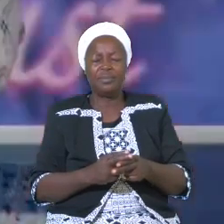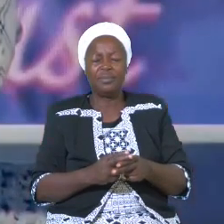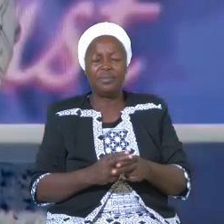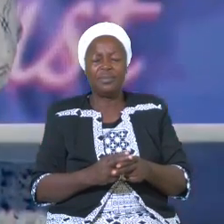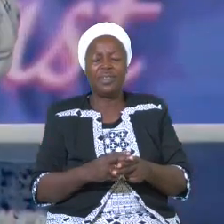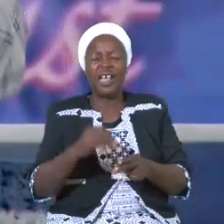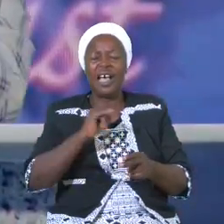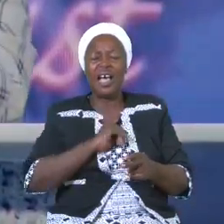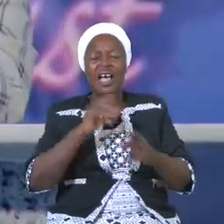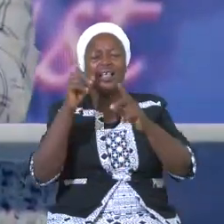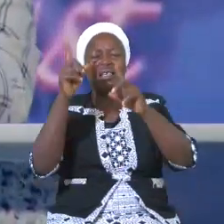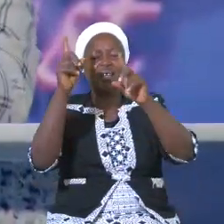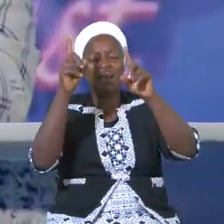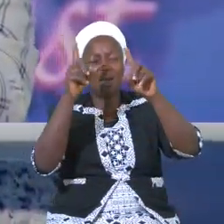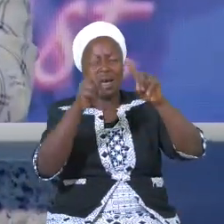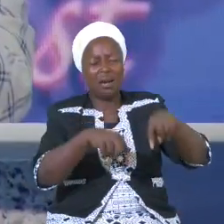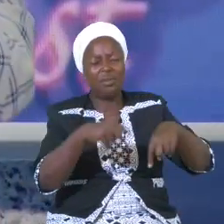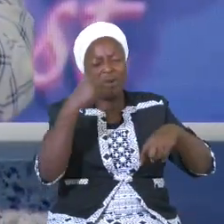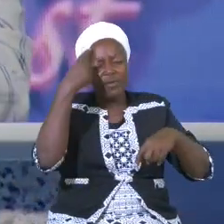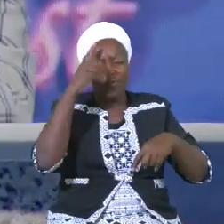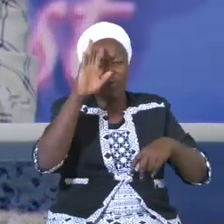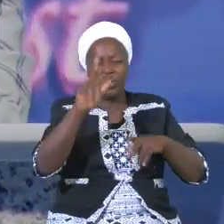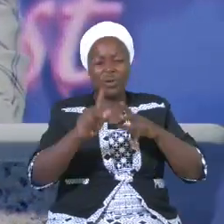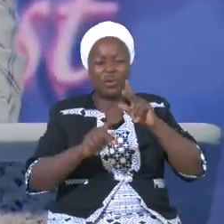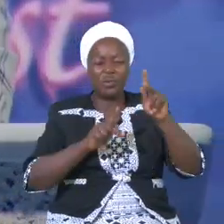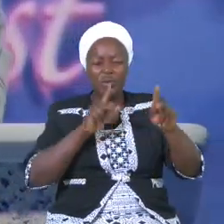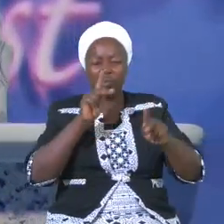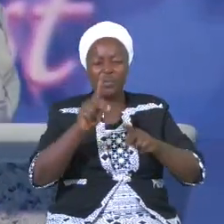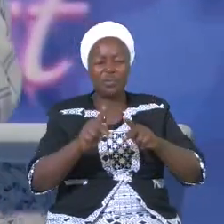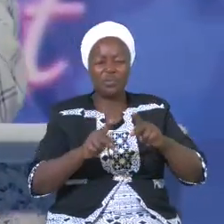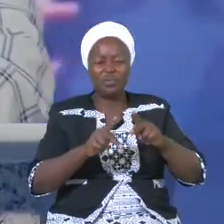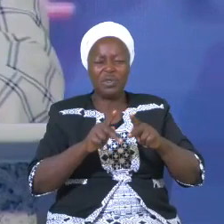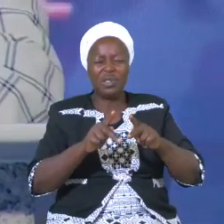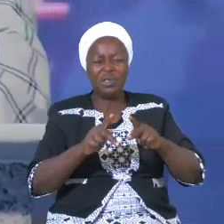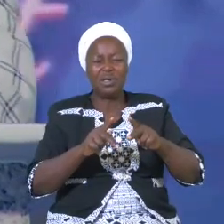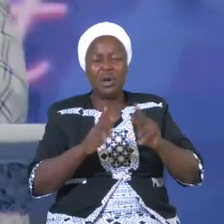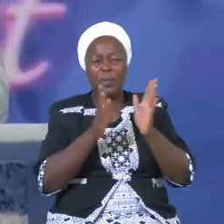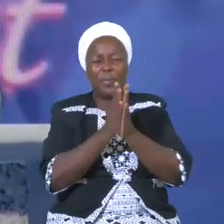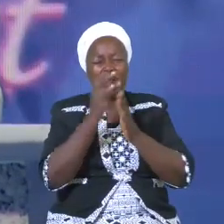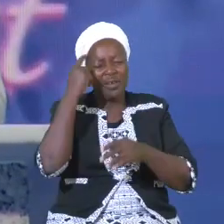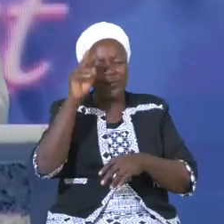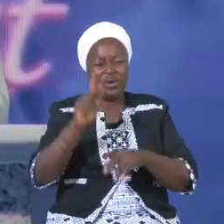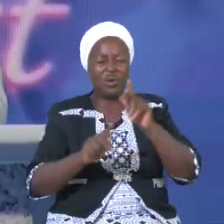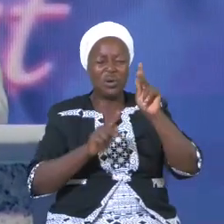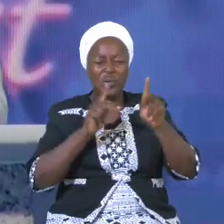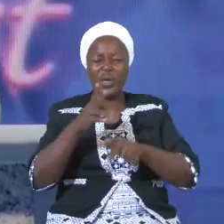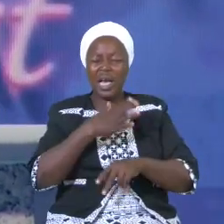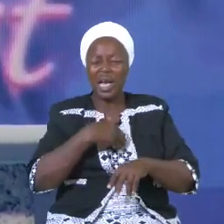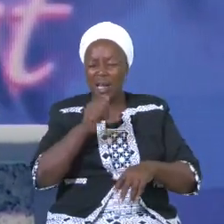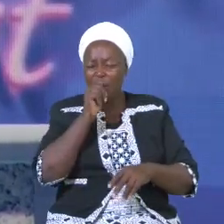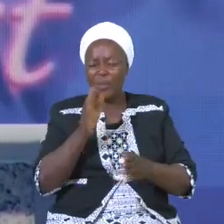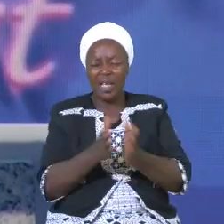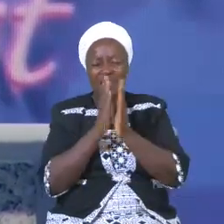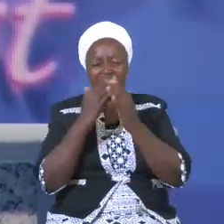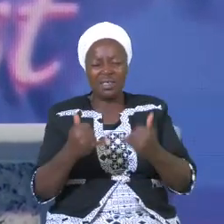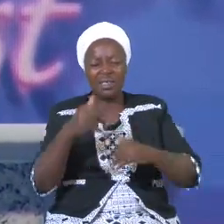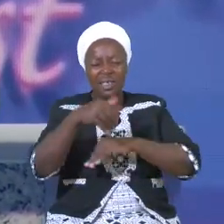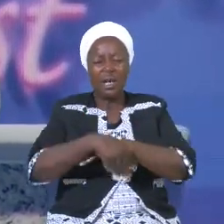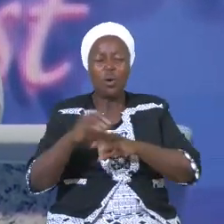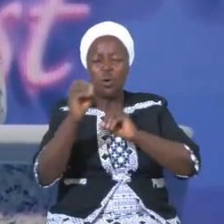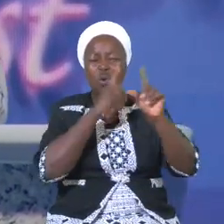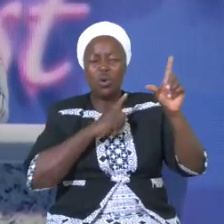come for your people on behalf of your people and i'm asking tonight oh lord